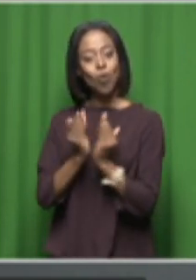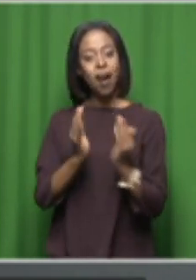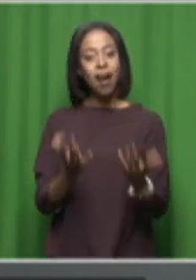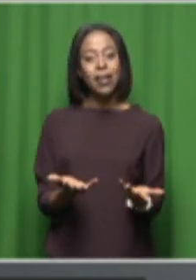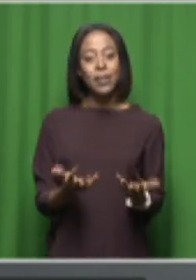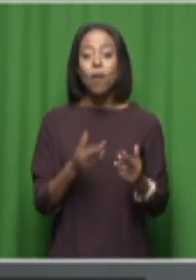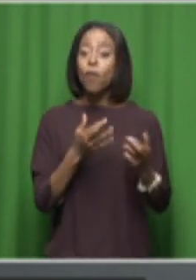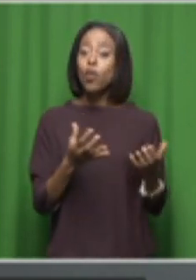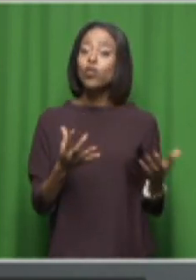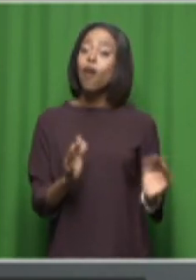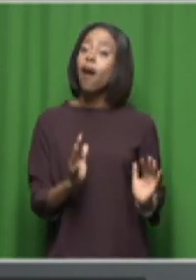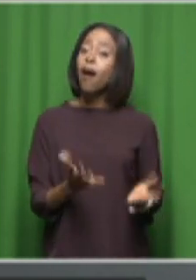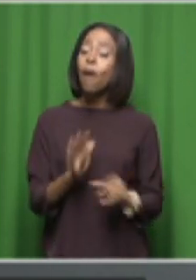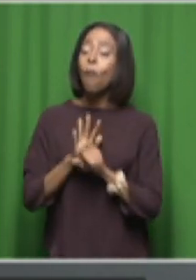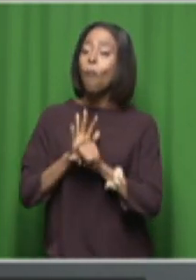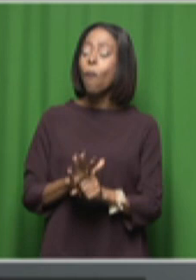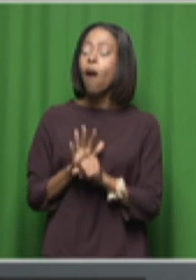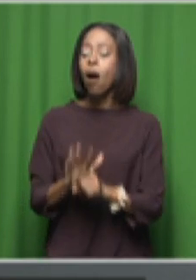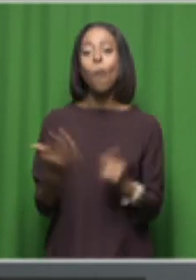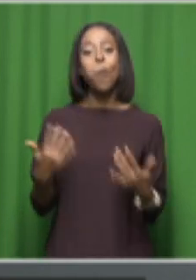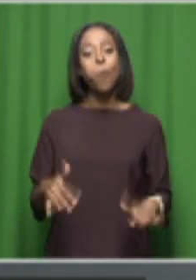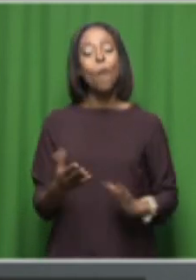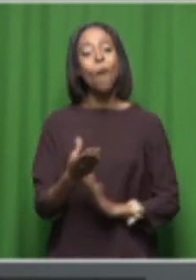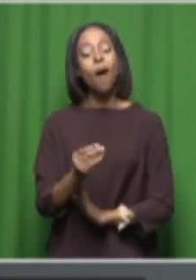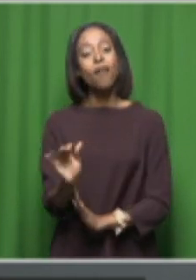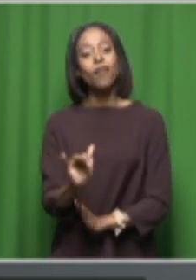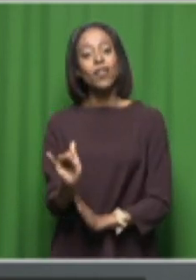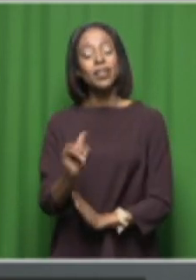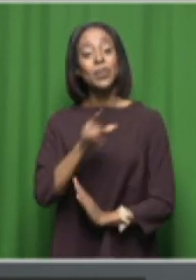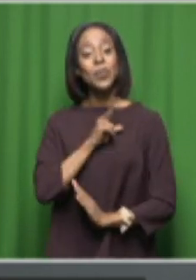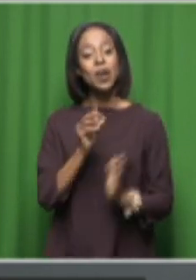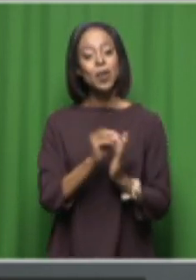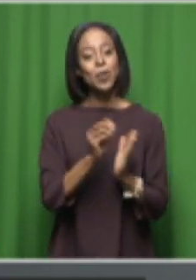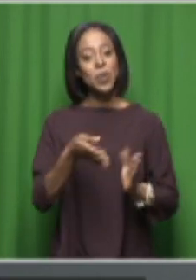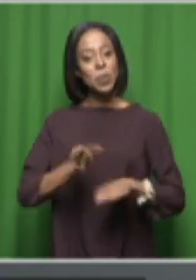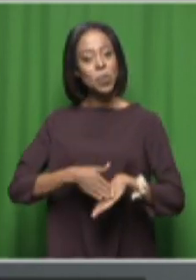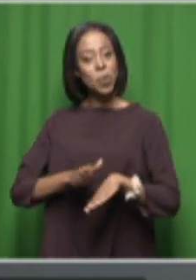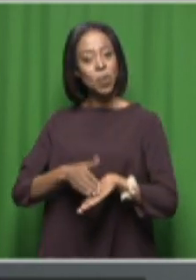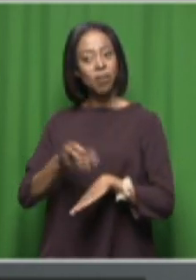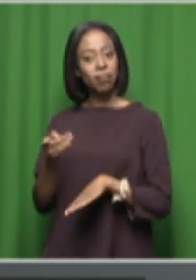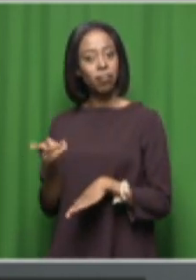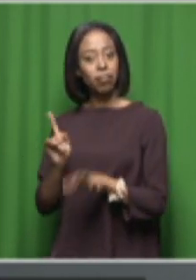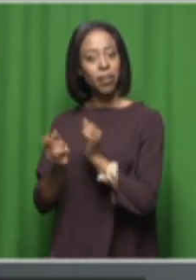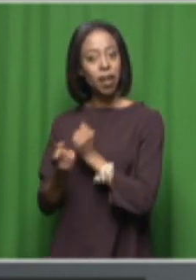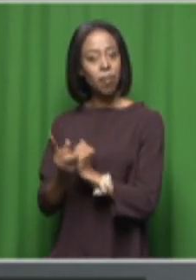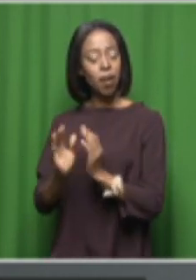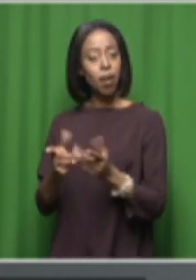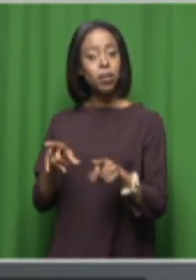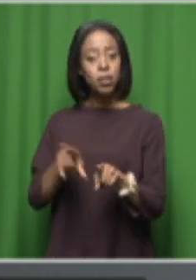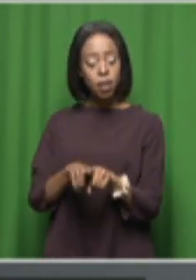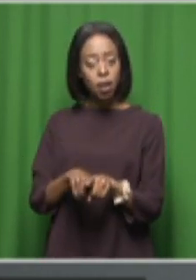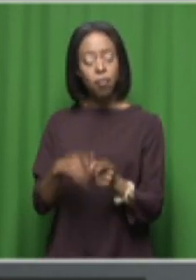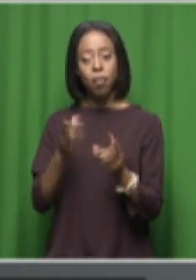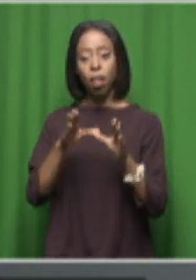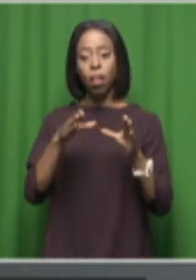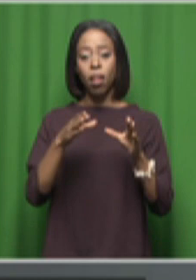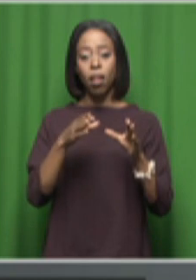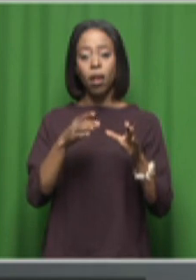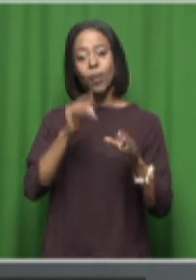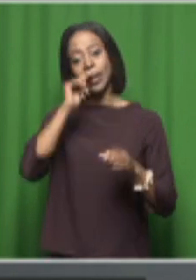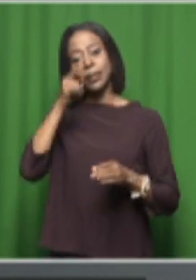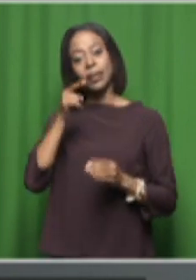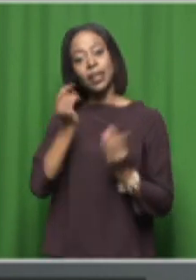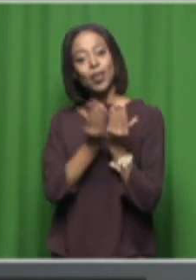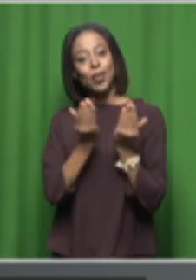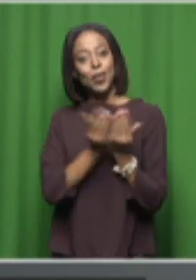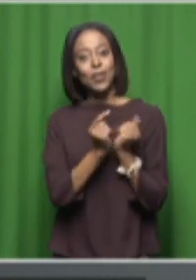how under-resourced, how much pressure they have to take in more and more learners, even with an admissions crisis, whereas former Model C